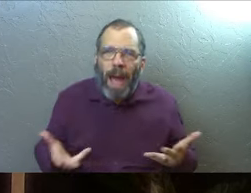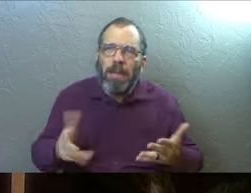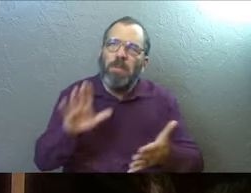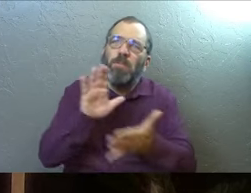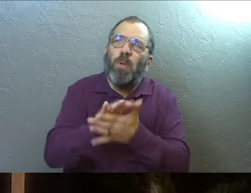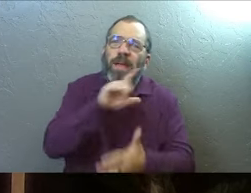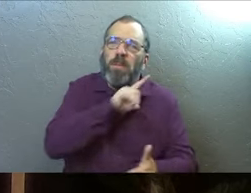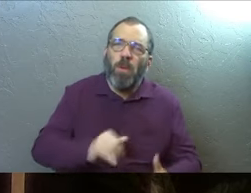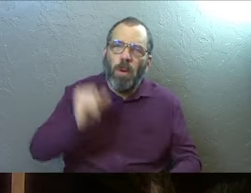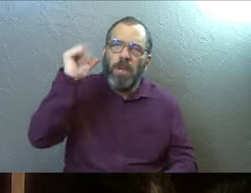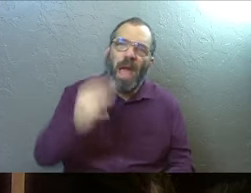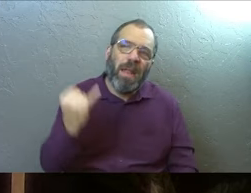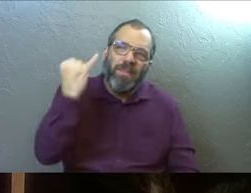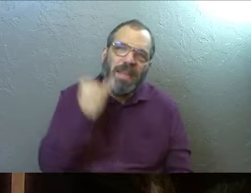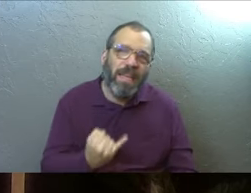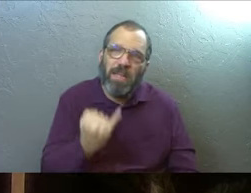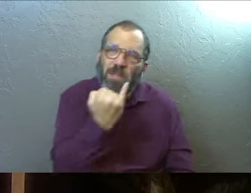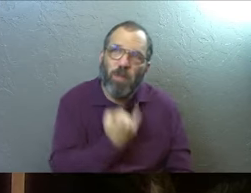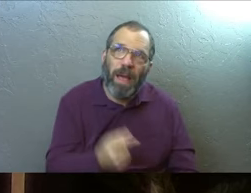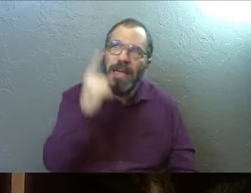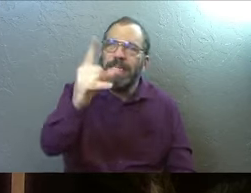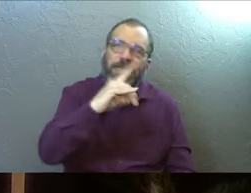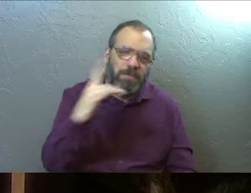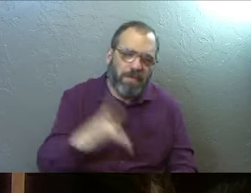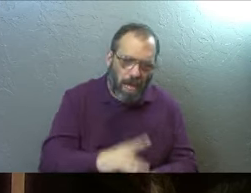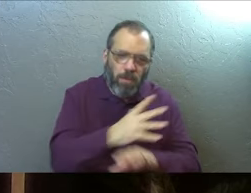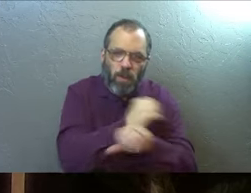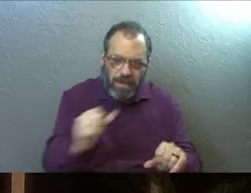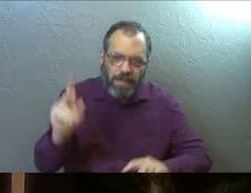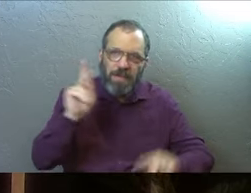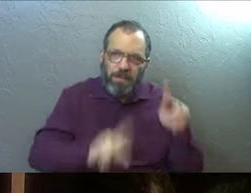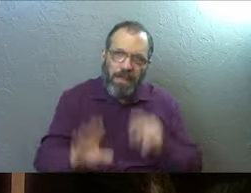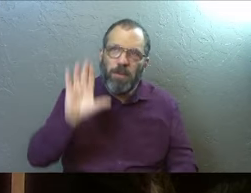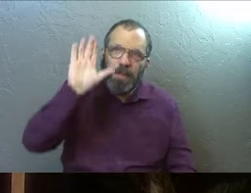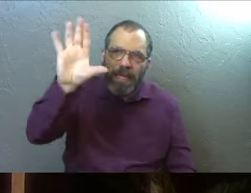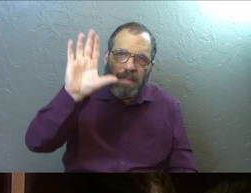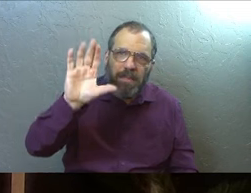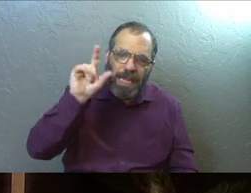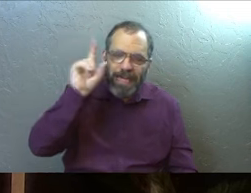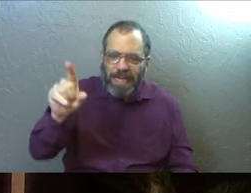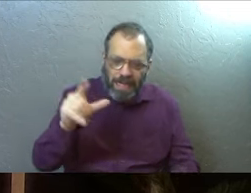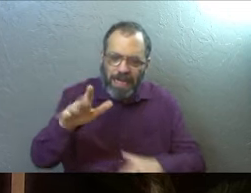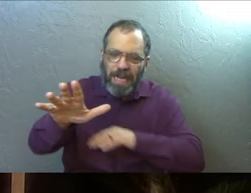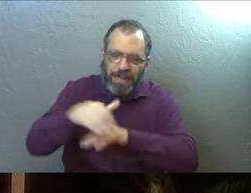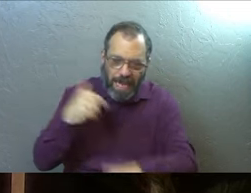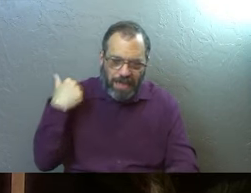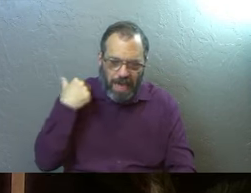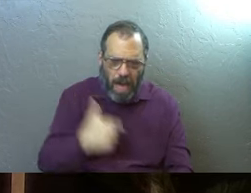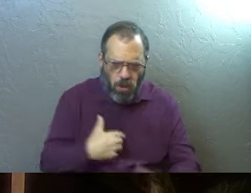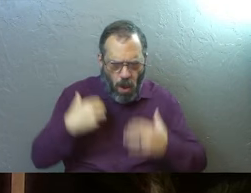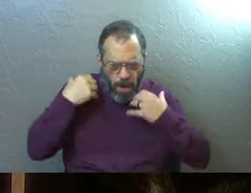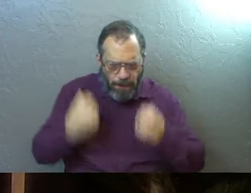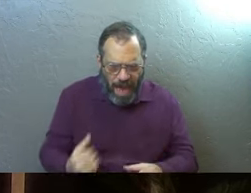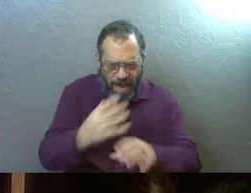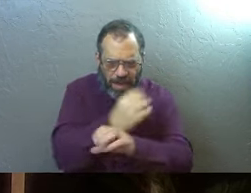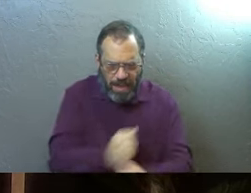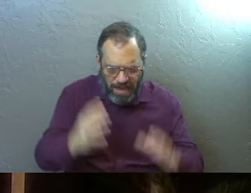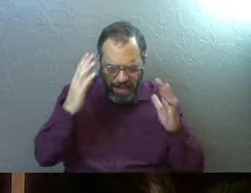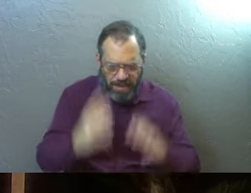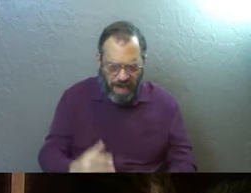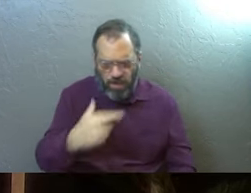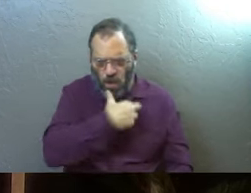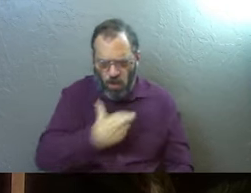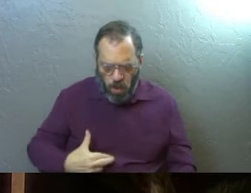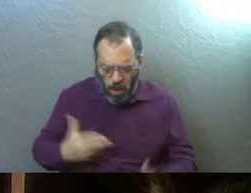Praise the Lord, the God of Israel, because he has visited and redeemed his people. He has sent us a mighty Savior from the